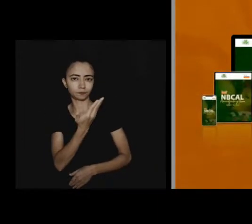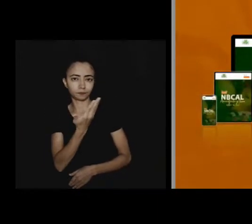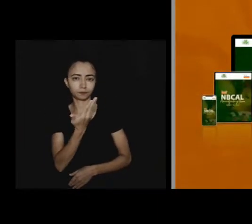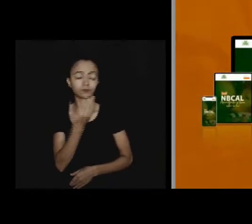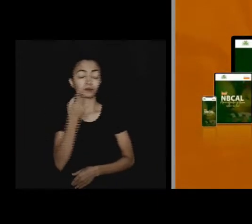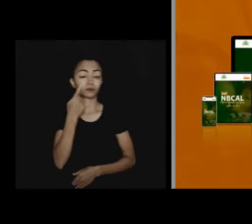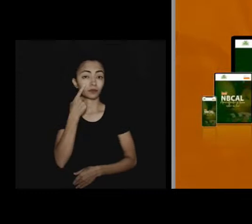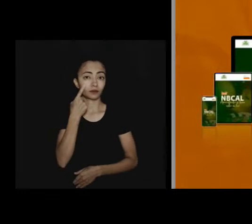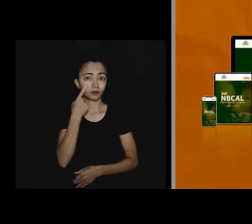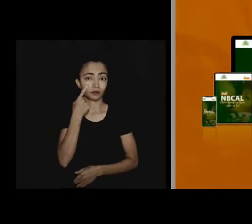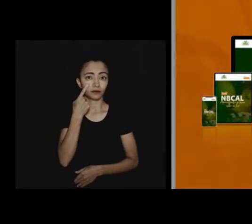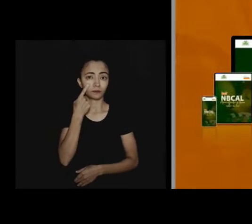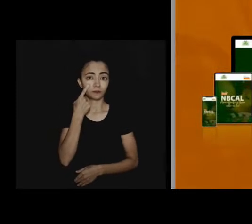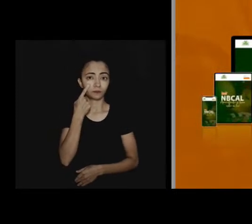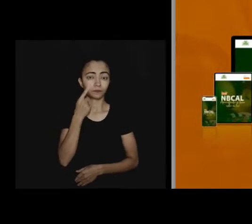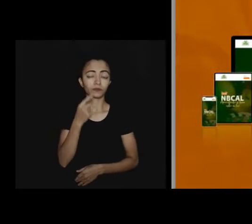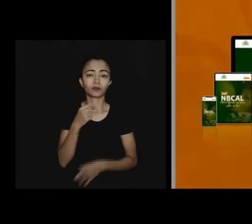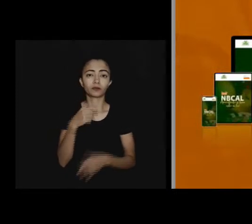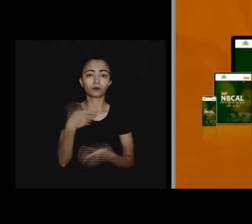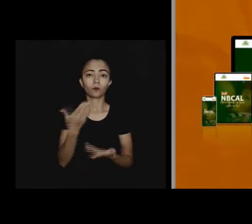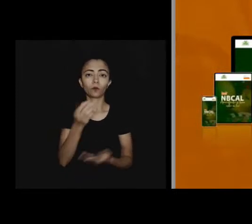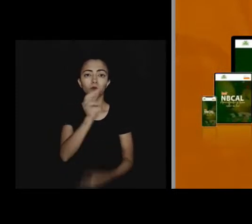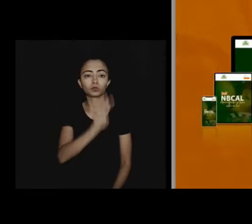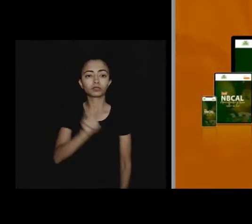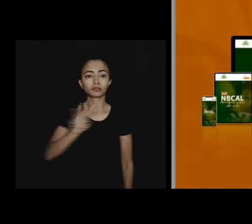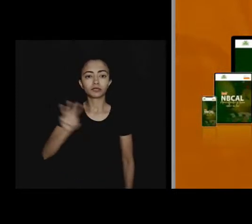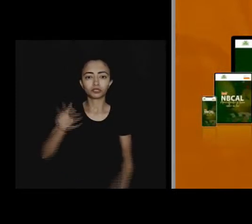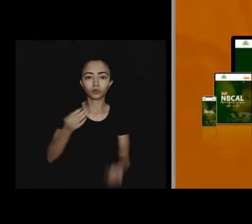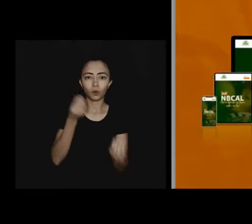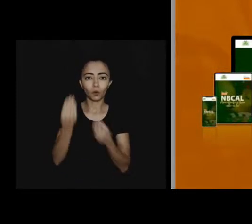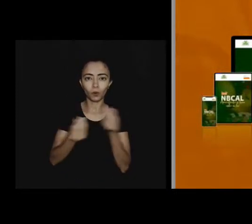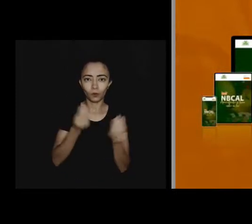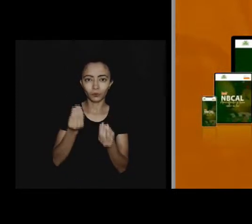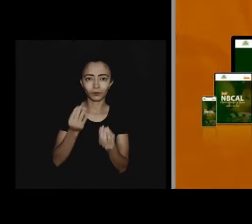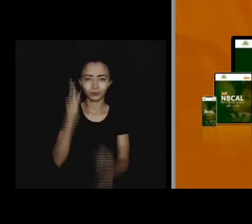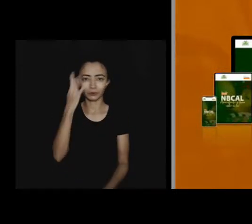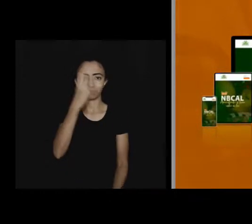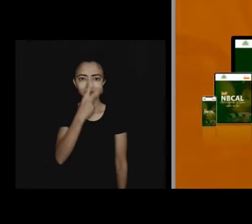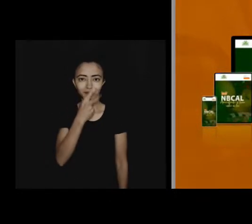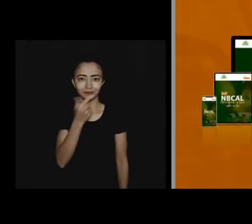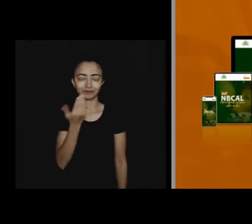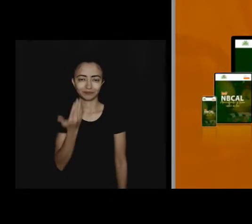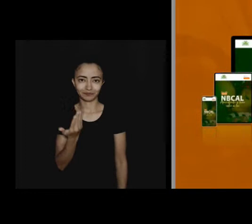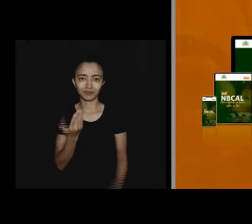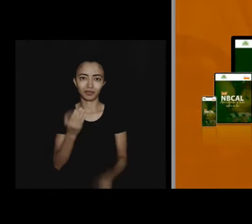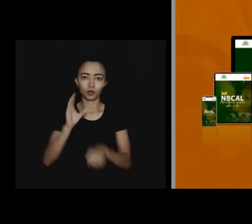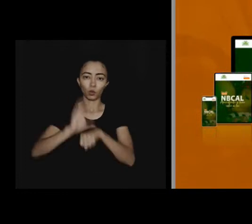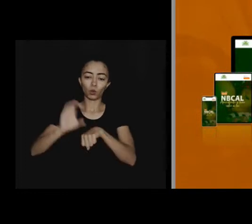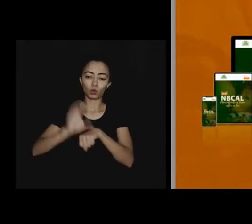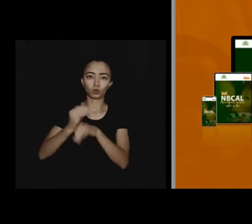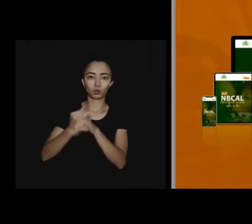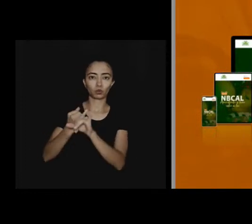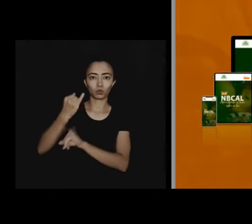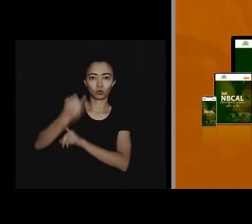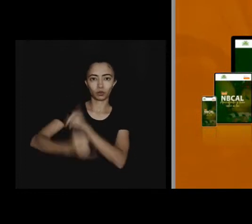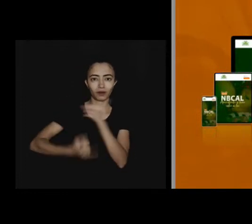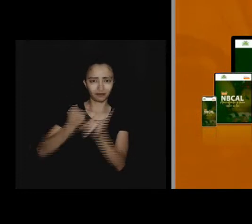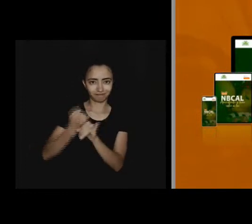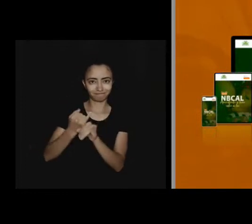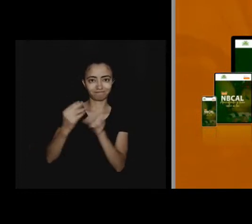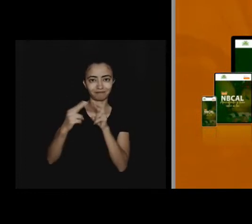Now here is what it looked like. This is the web page, how it looks. It was really pretty. It didn't